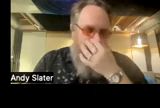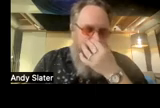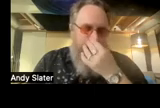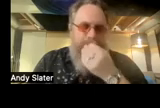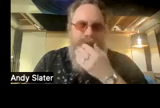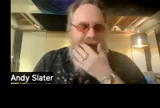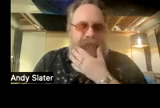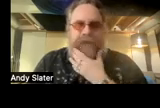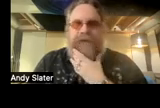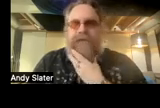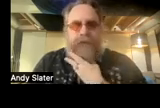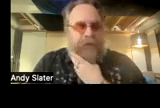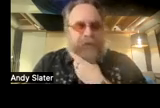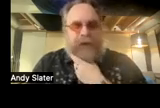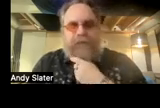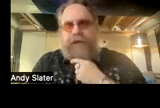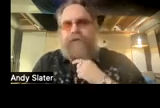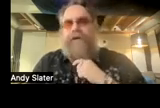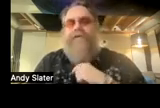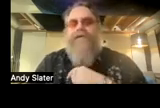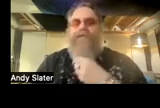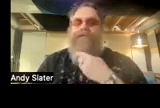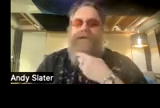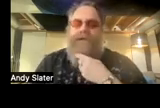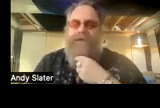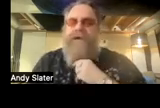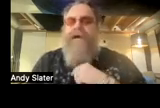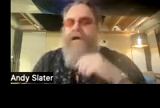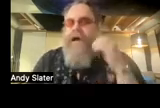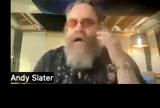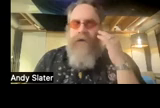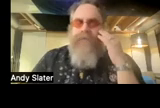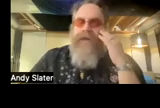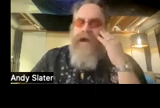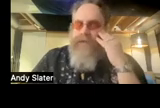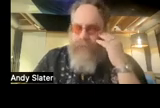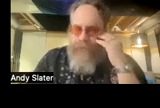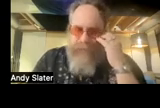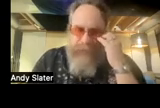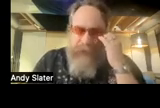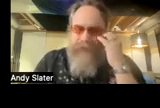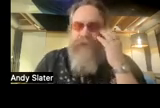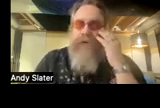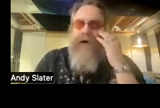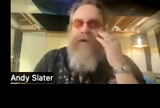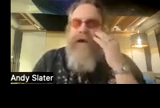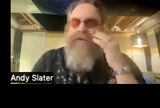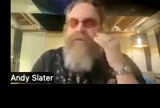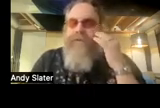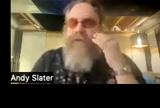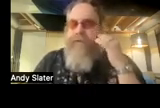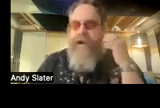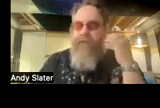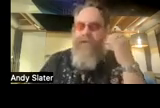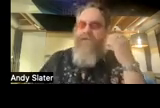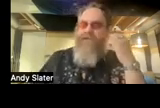And because of this, I totally understand if somebody doesn't want to be in the room to listen or put on the headphones. And so as we